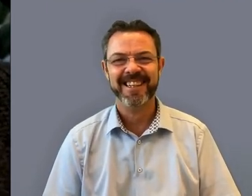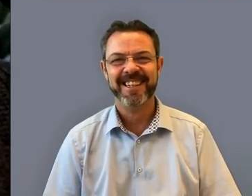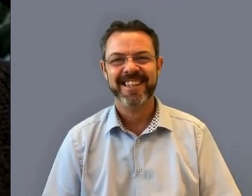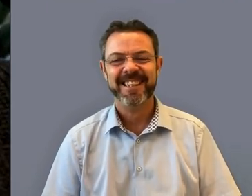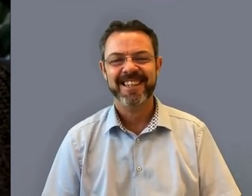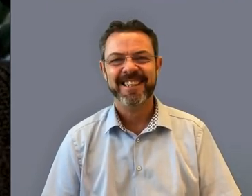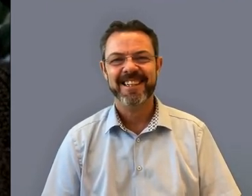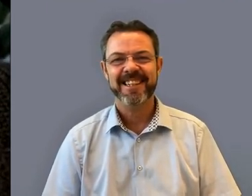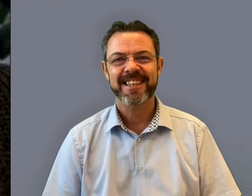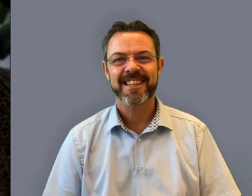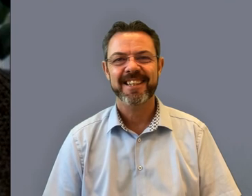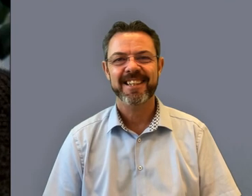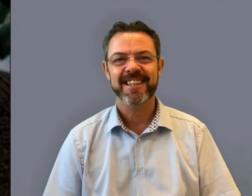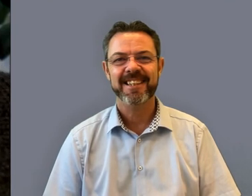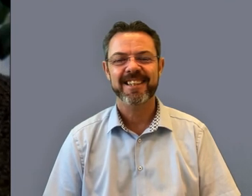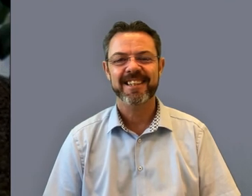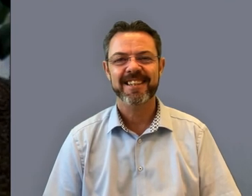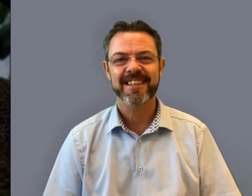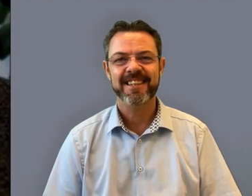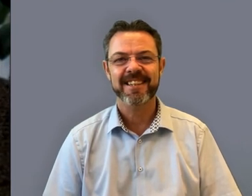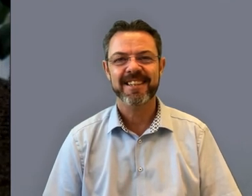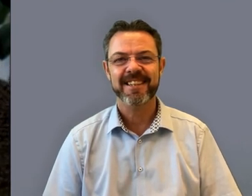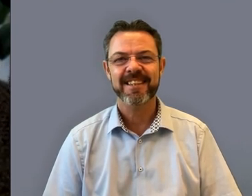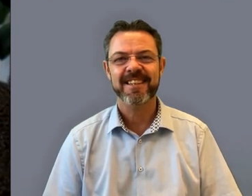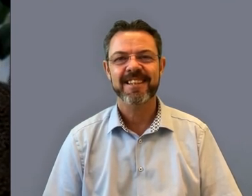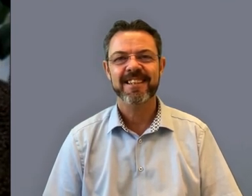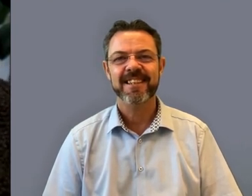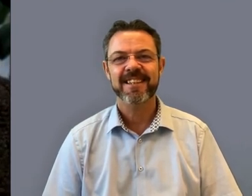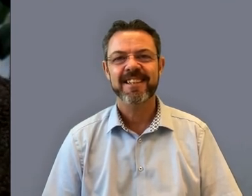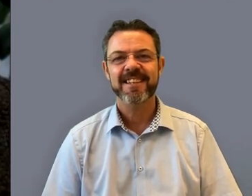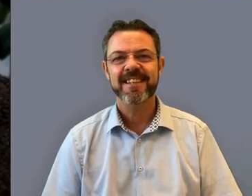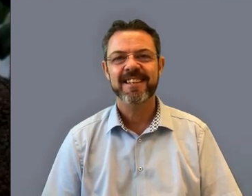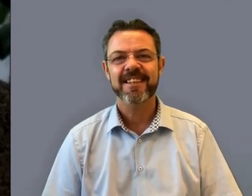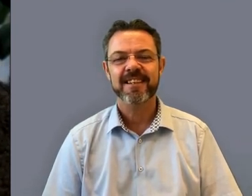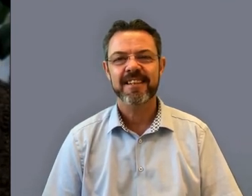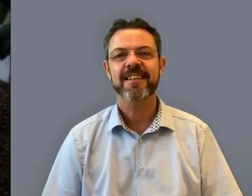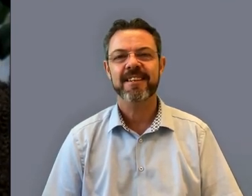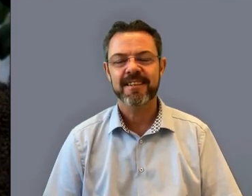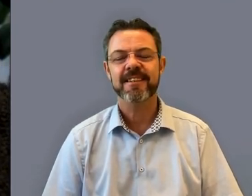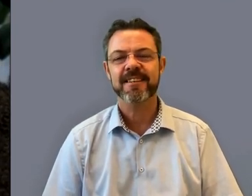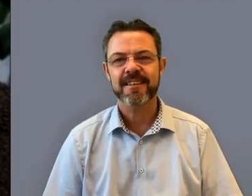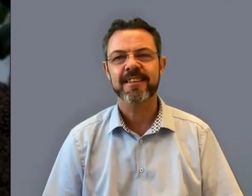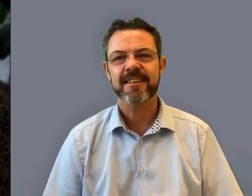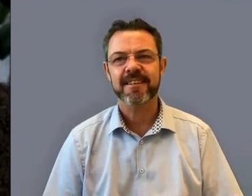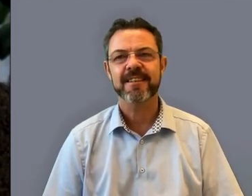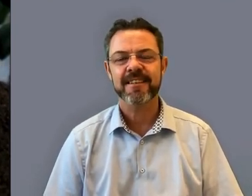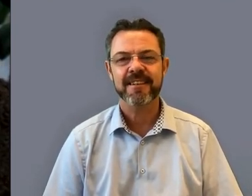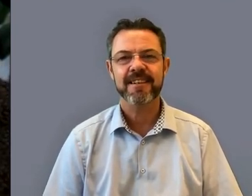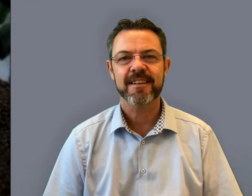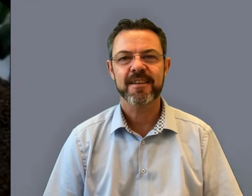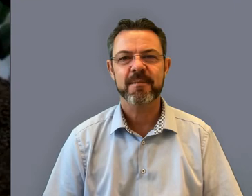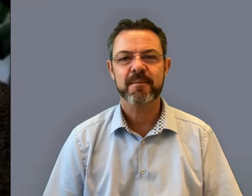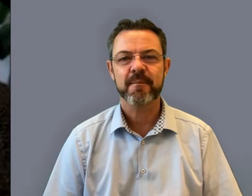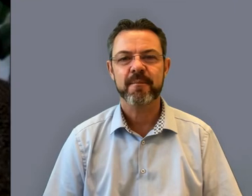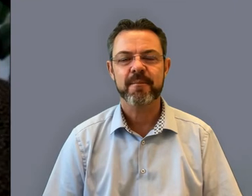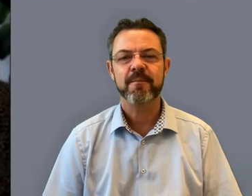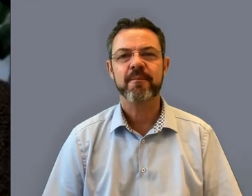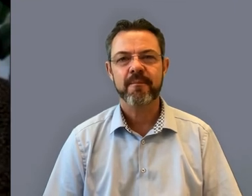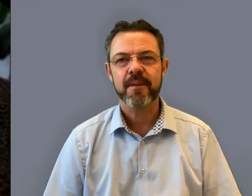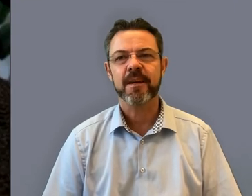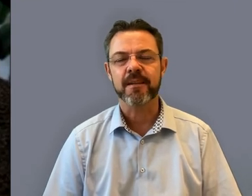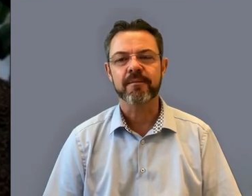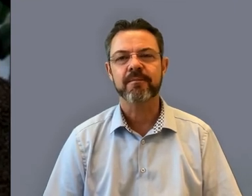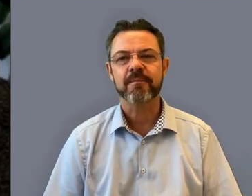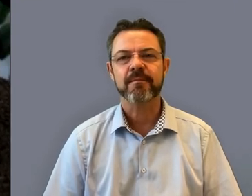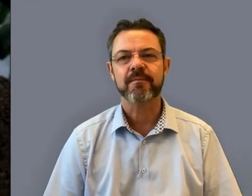So these are ones that somehow, by hook or by crook or whatever, they tend to make money when bad things happen